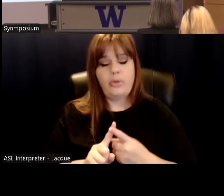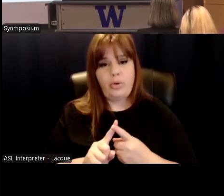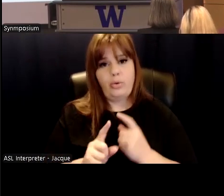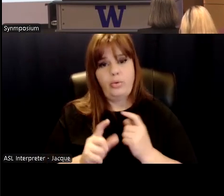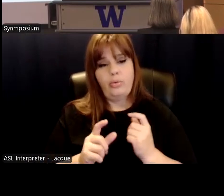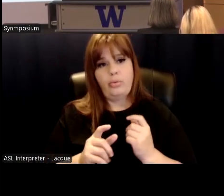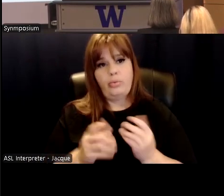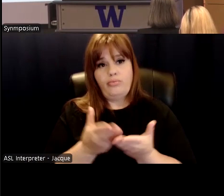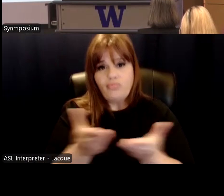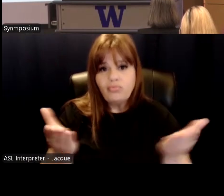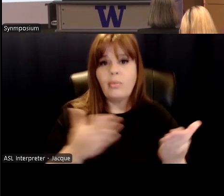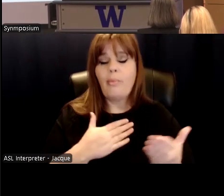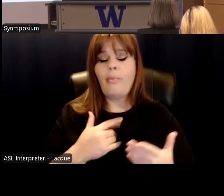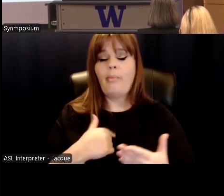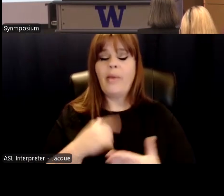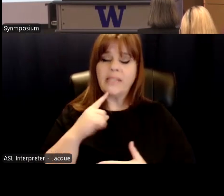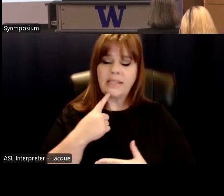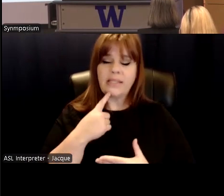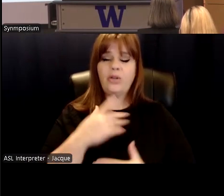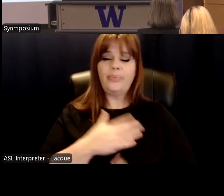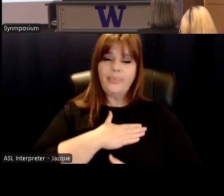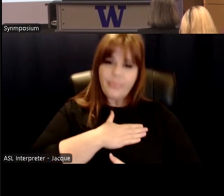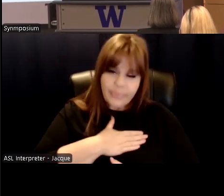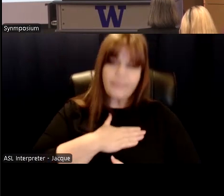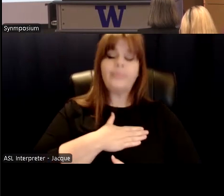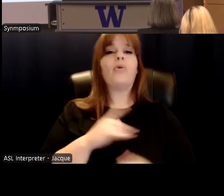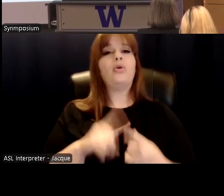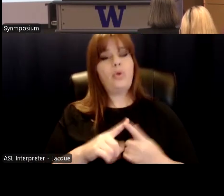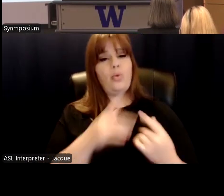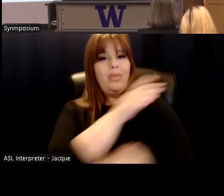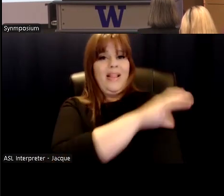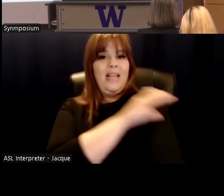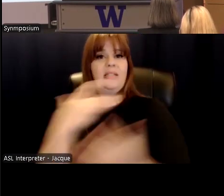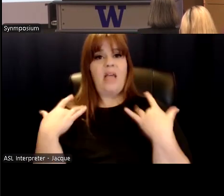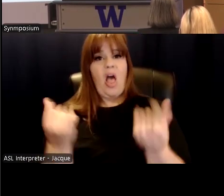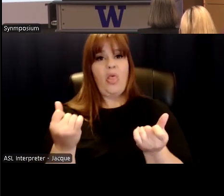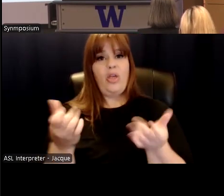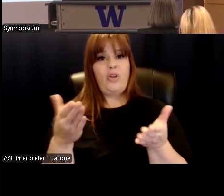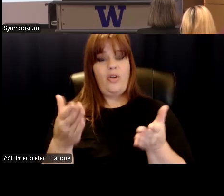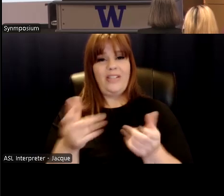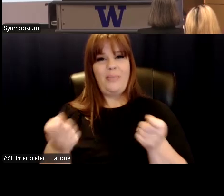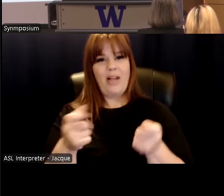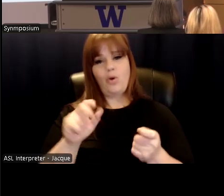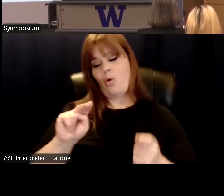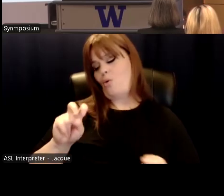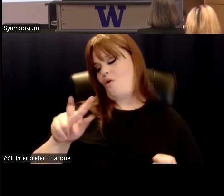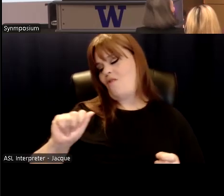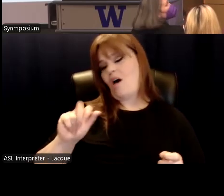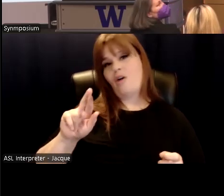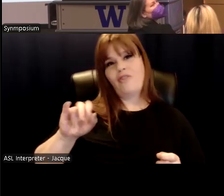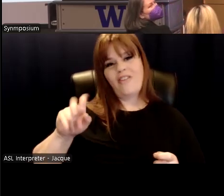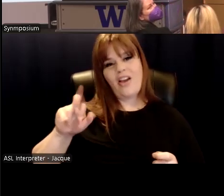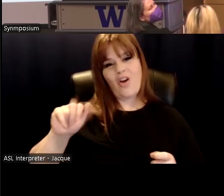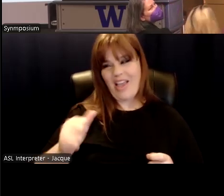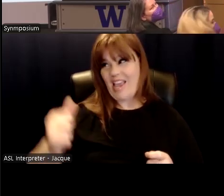my sincere gratitude to our clinic's health service manager, Nova Rivera. Nova is right there in the